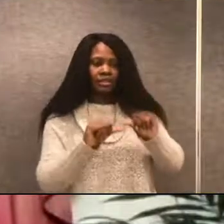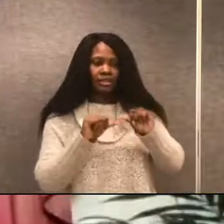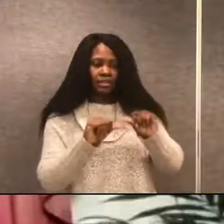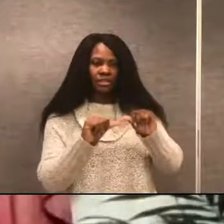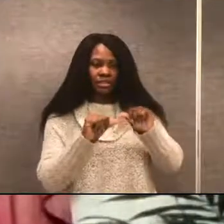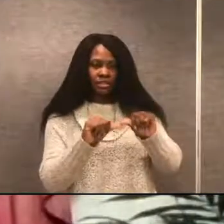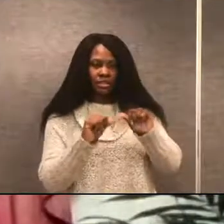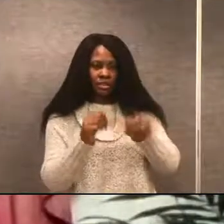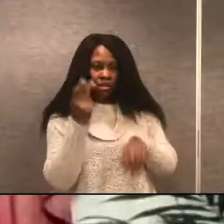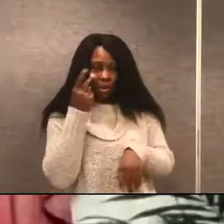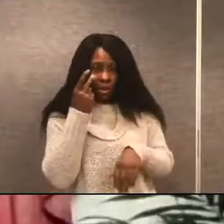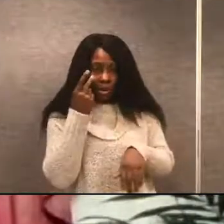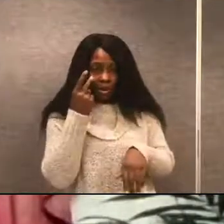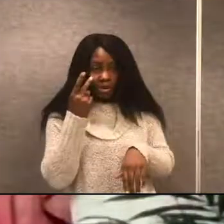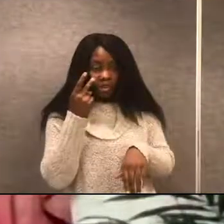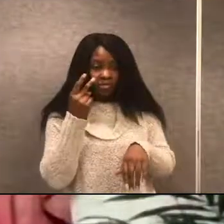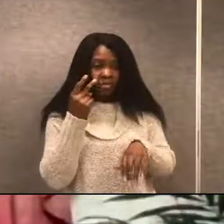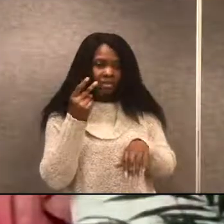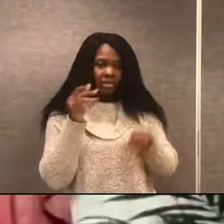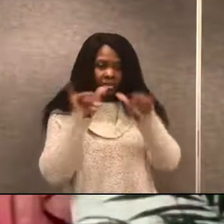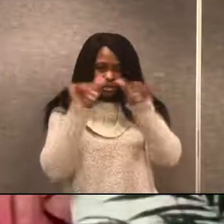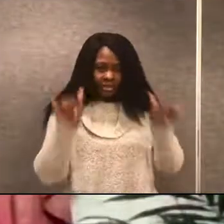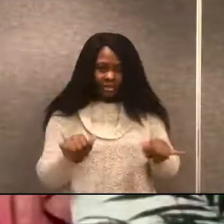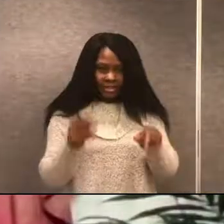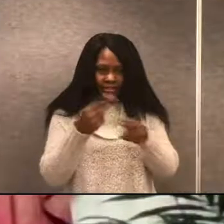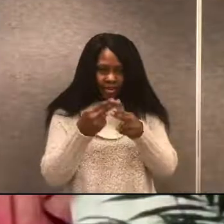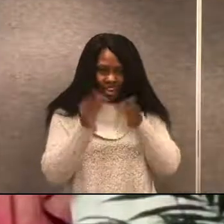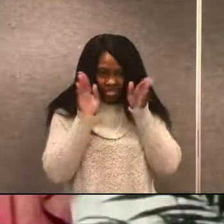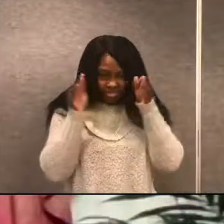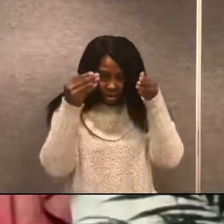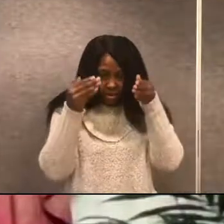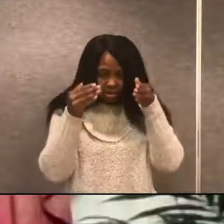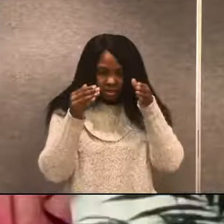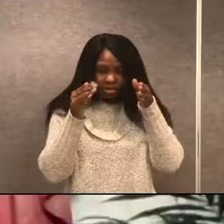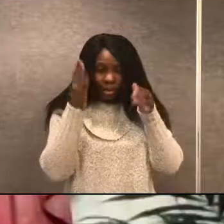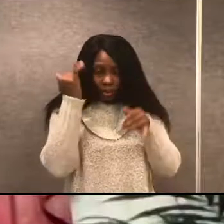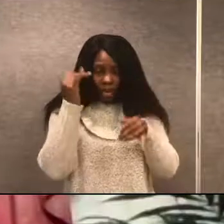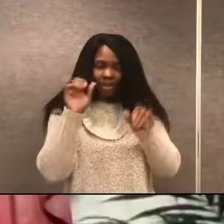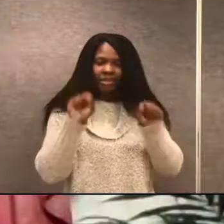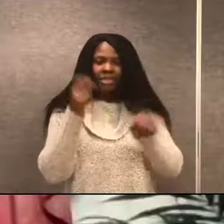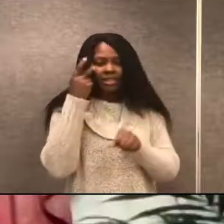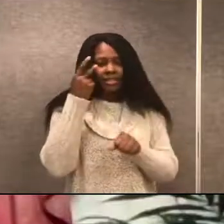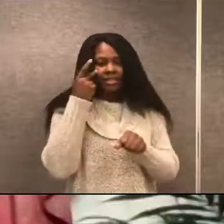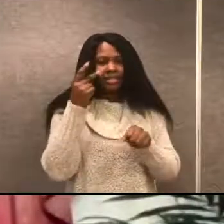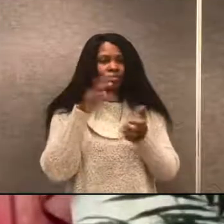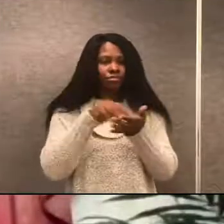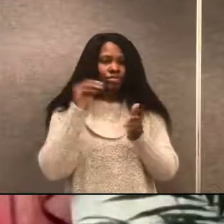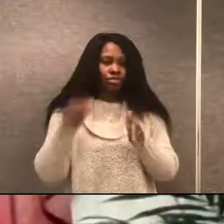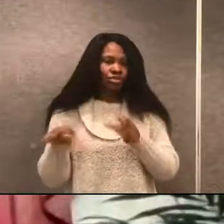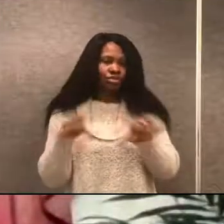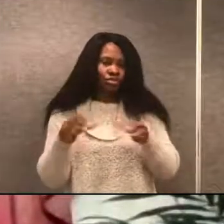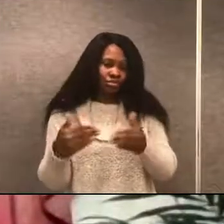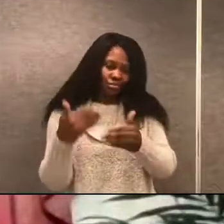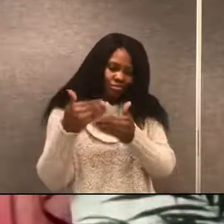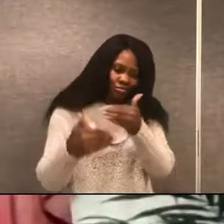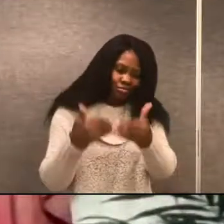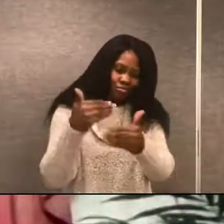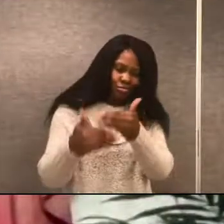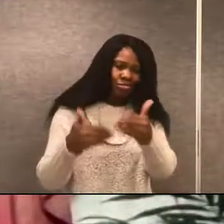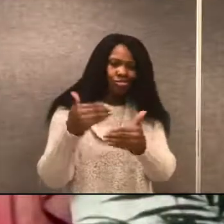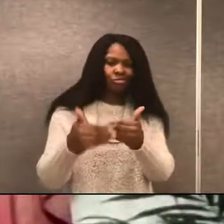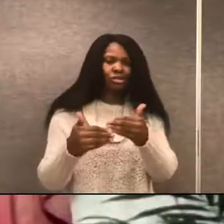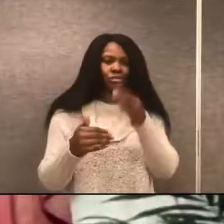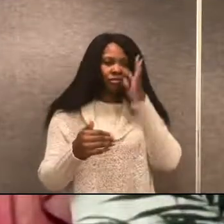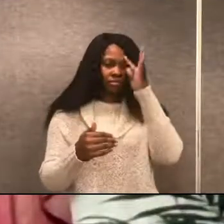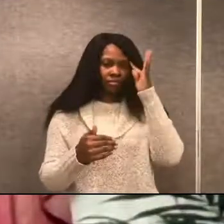student information system so that they can see exactly what their child is doing on a weekly basis. So, Dr. Harvis, I just have